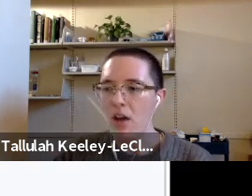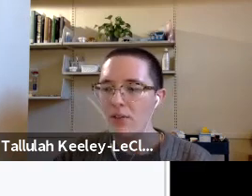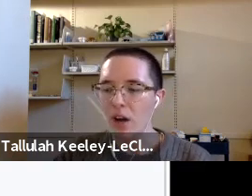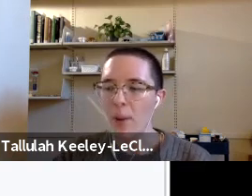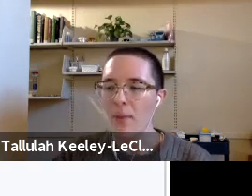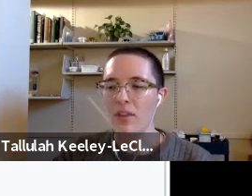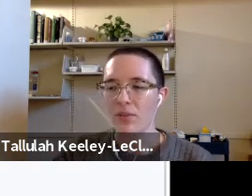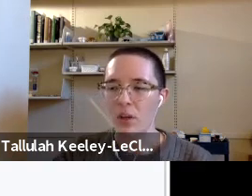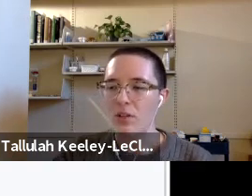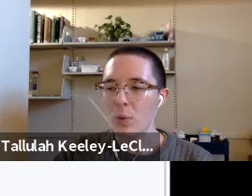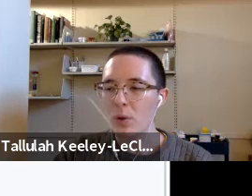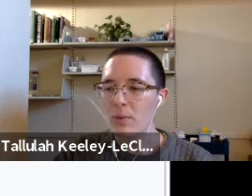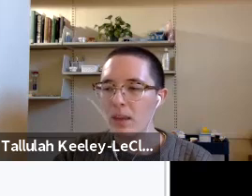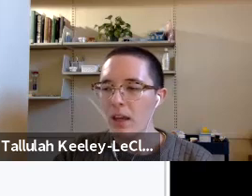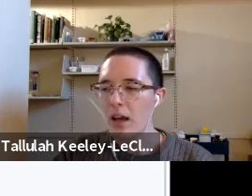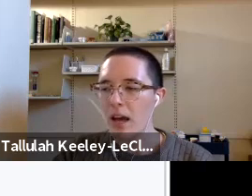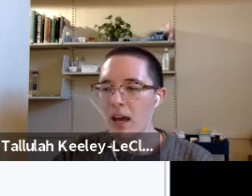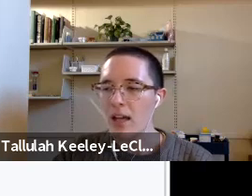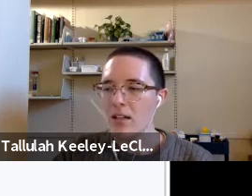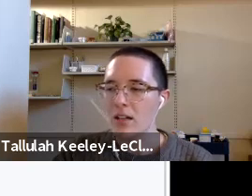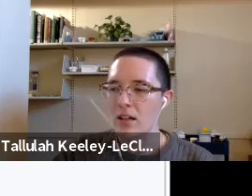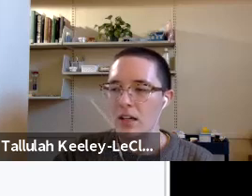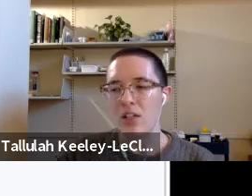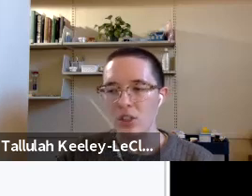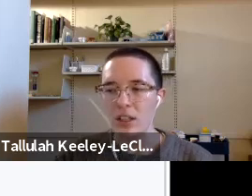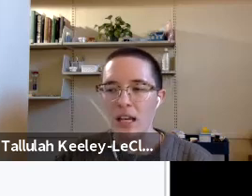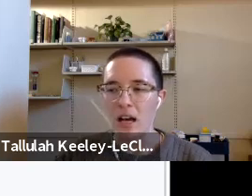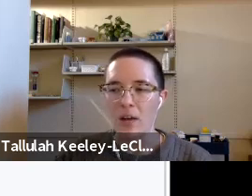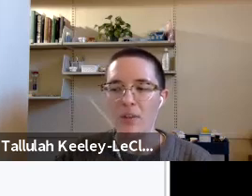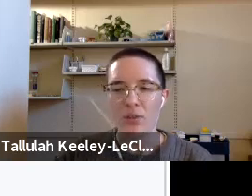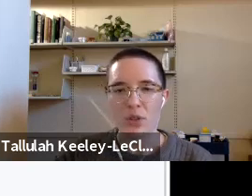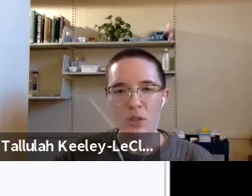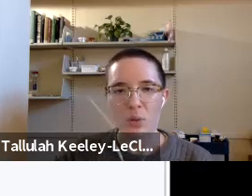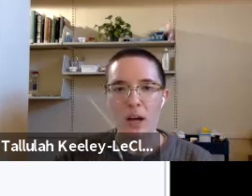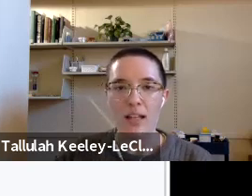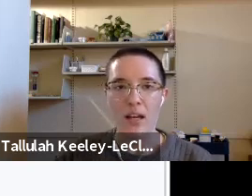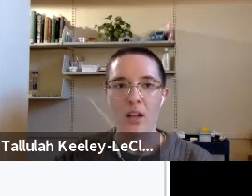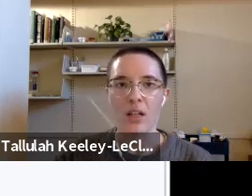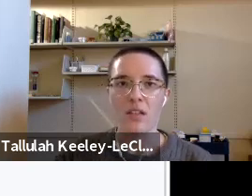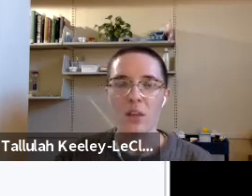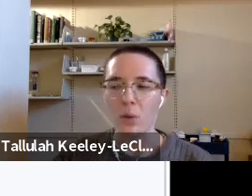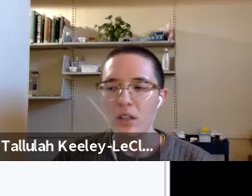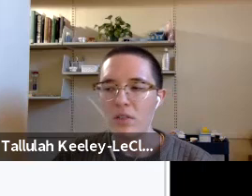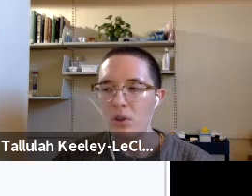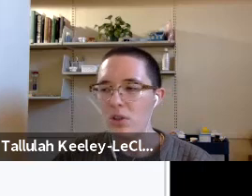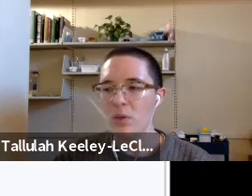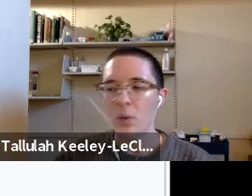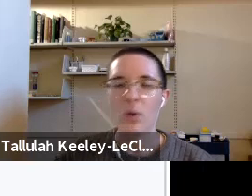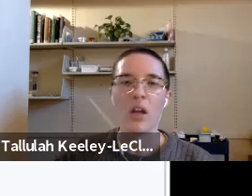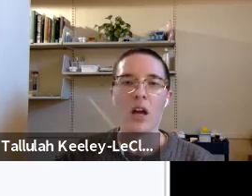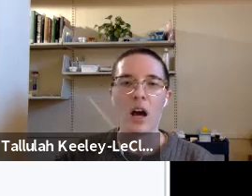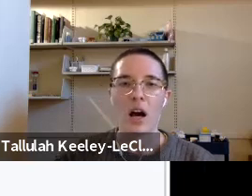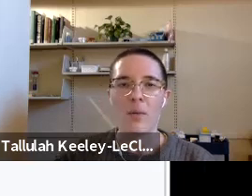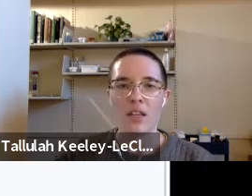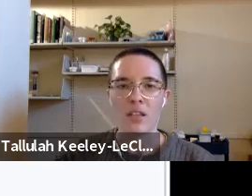graduates from the forest school. And additionally, the forestry school at Yale is the oldest forestry